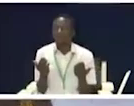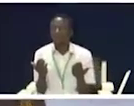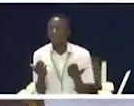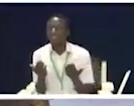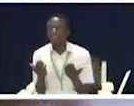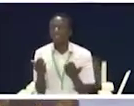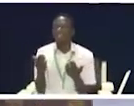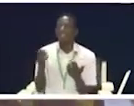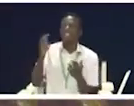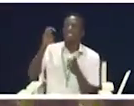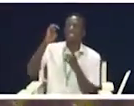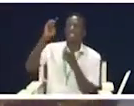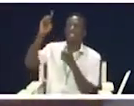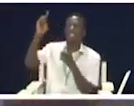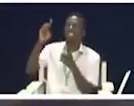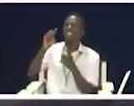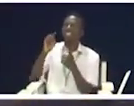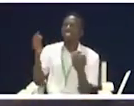Gashina,